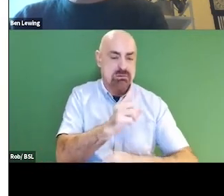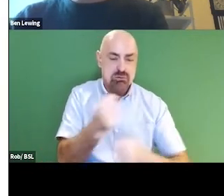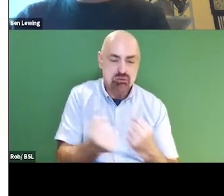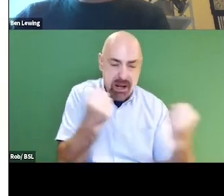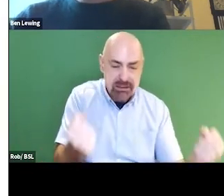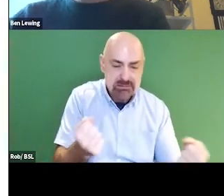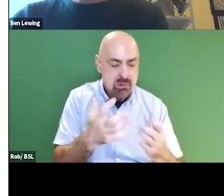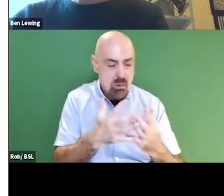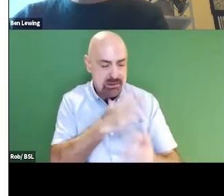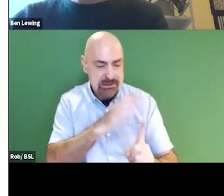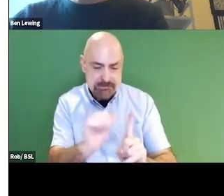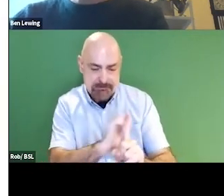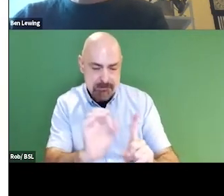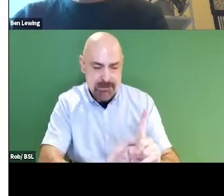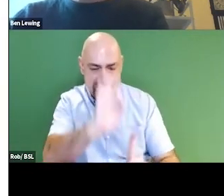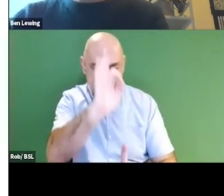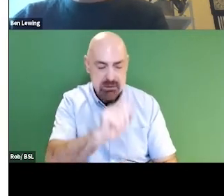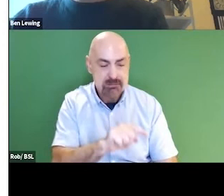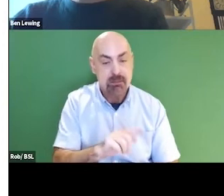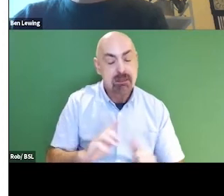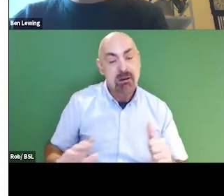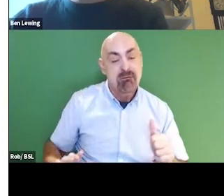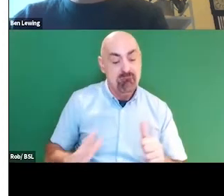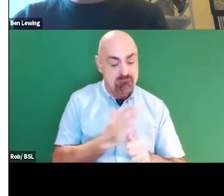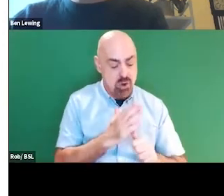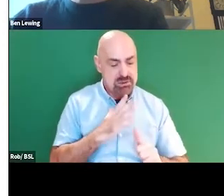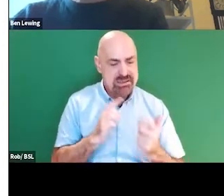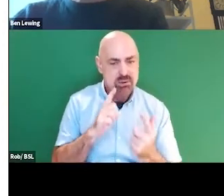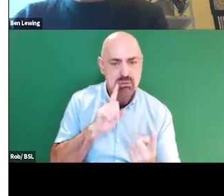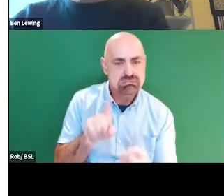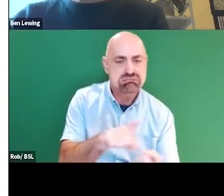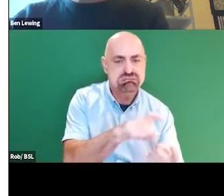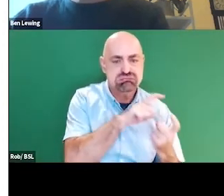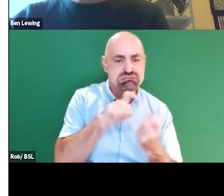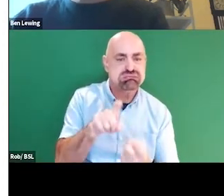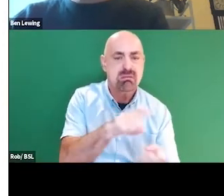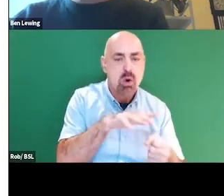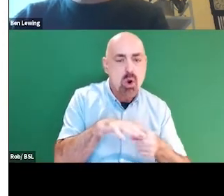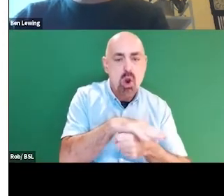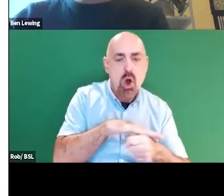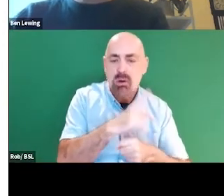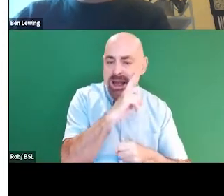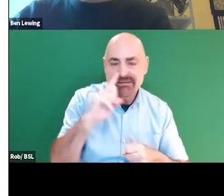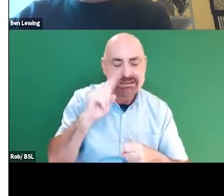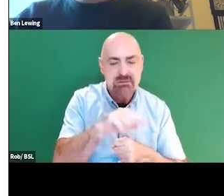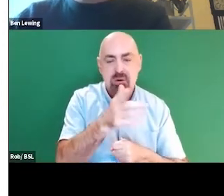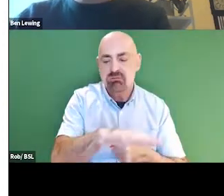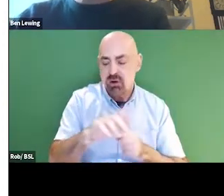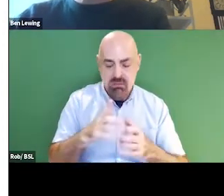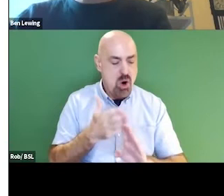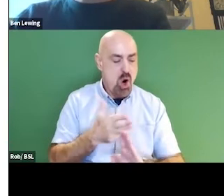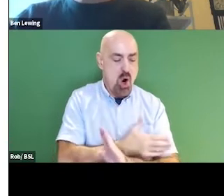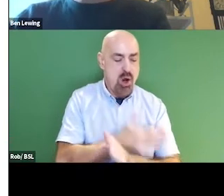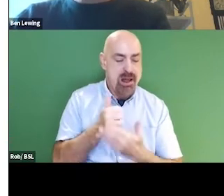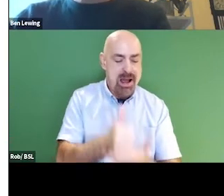development. First of all, this means gathering local evidence based on existing sources such as the Early Help System